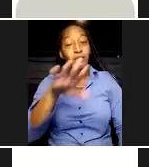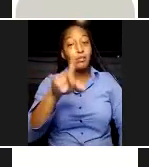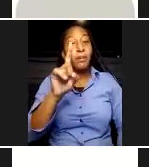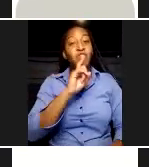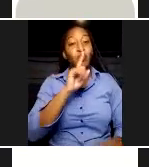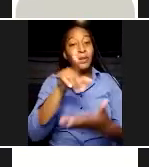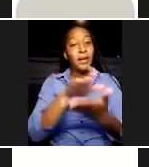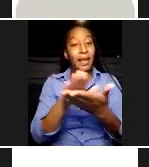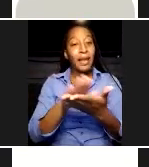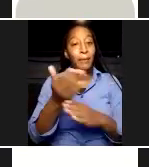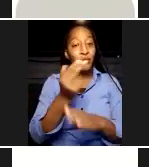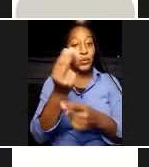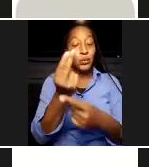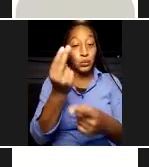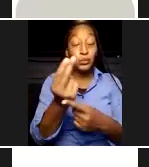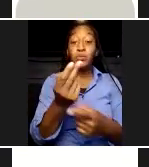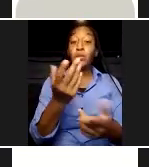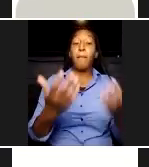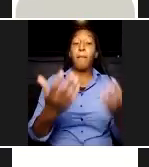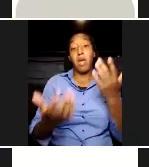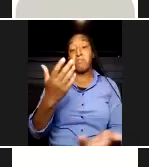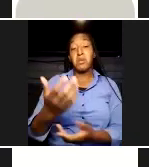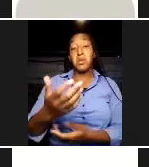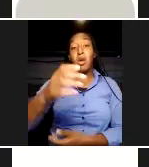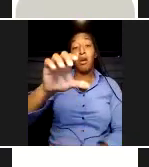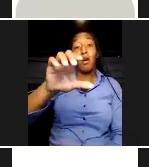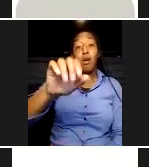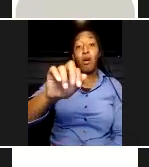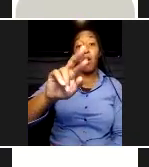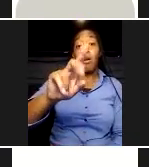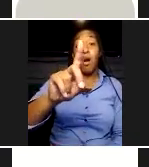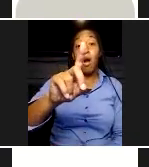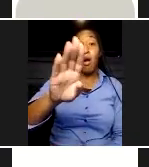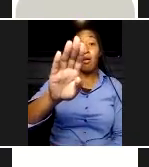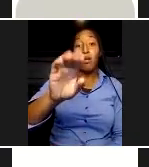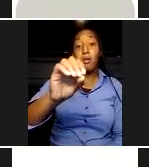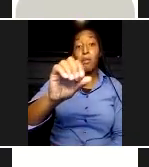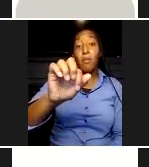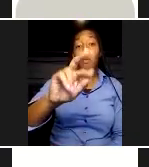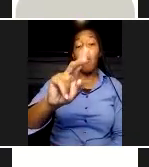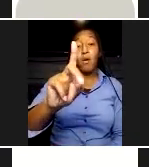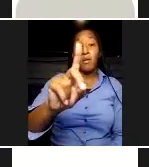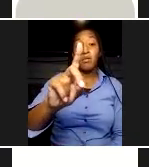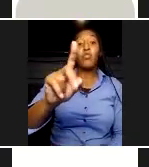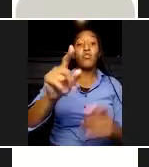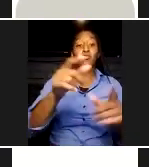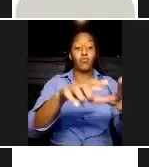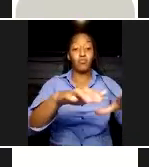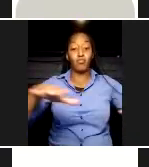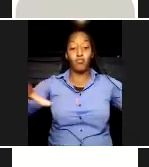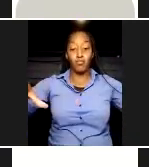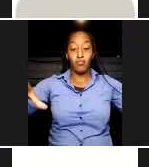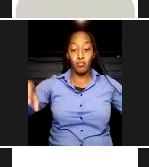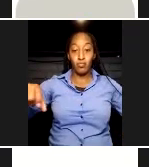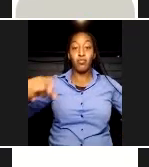or it could be a cardboard tray. I always tell students, if you have a question about whether your materials are acceptable, just shoot